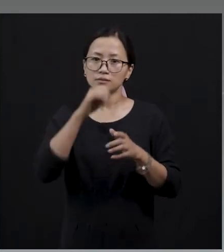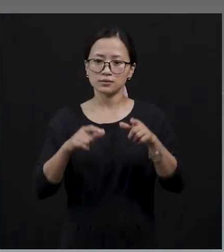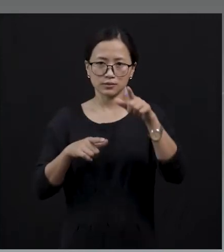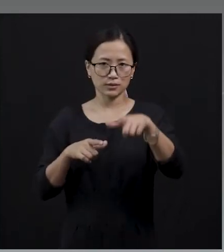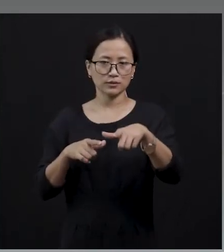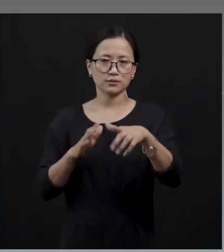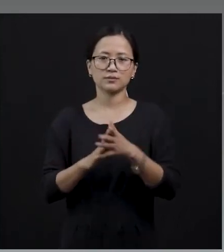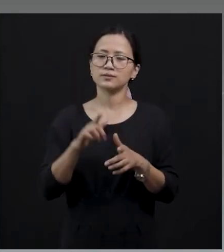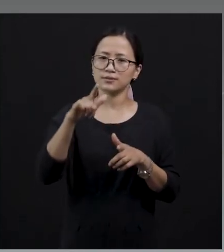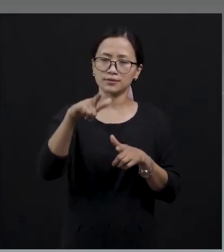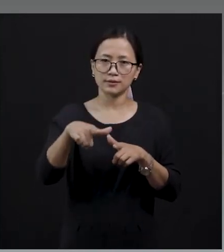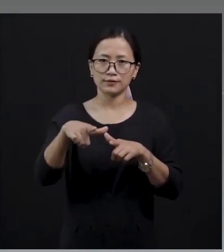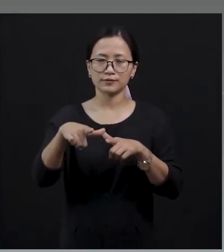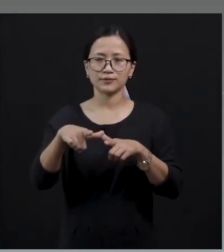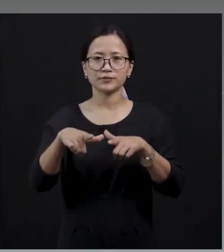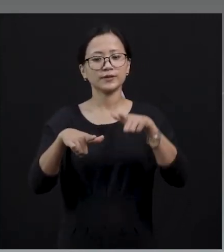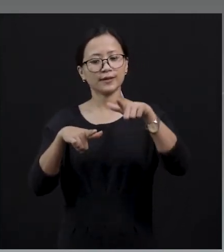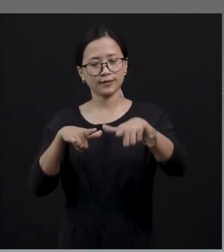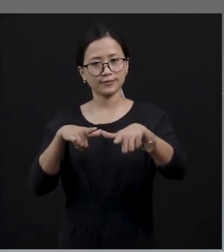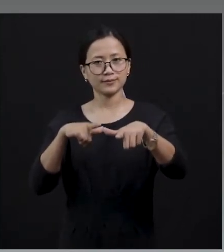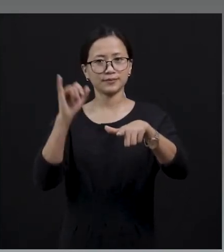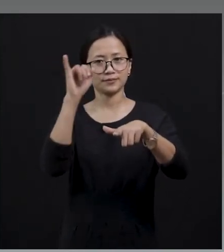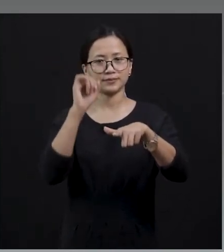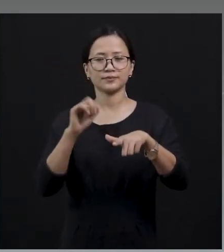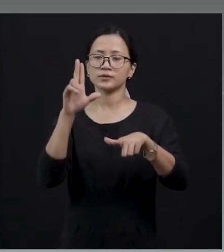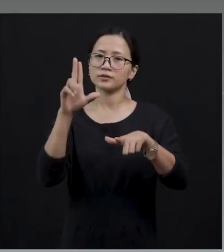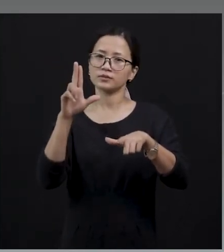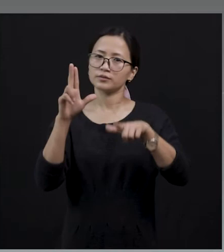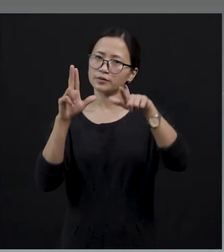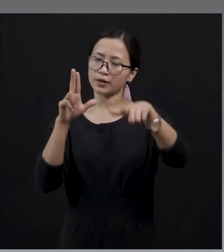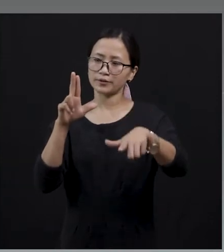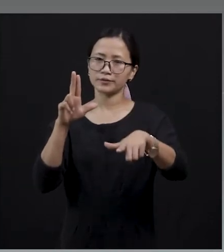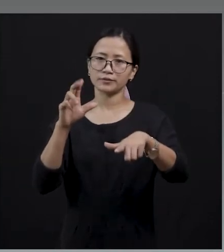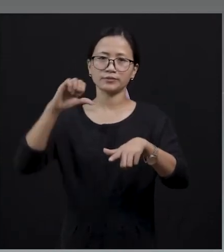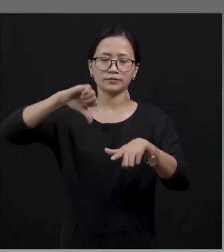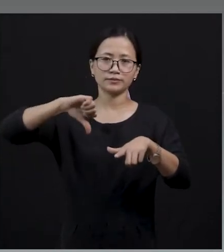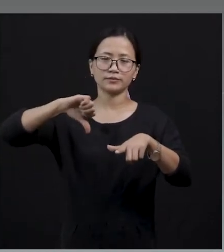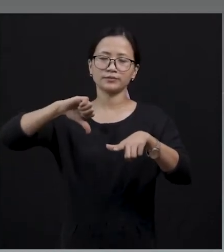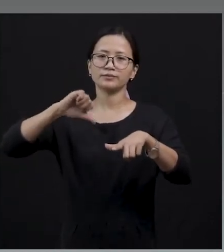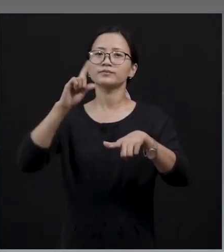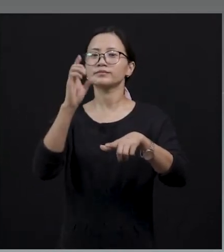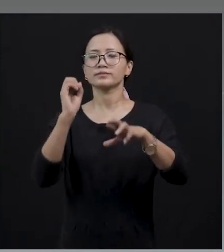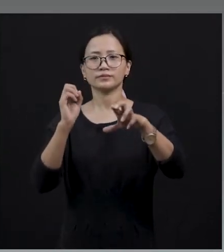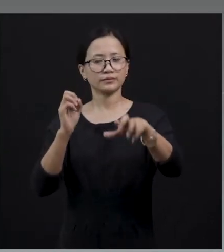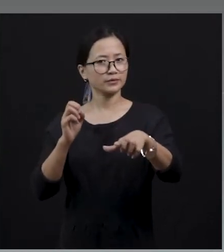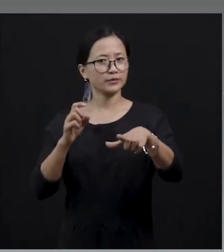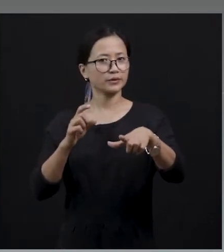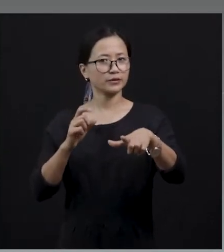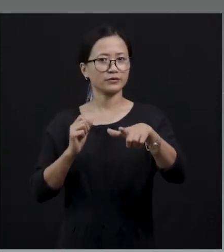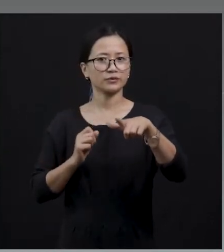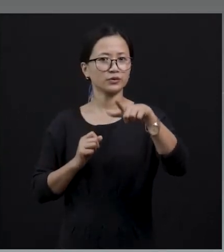6, 7, 8, 9, 10,